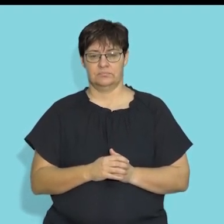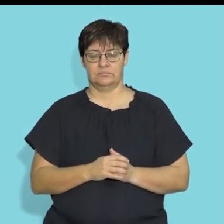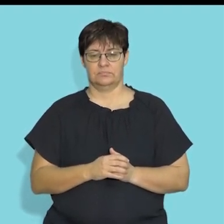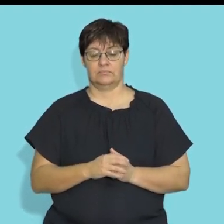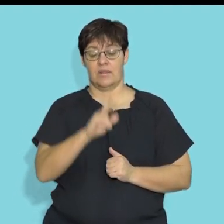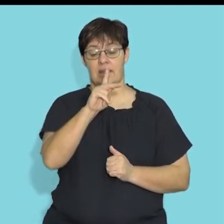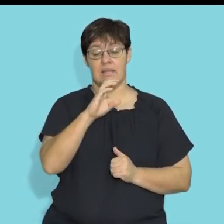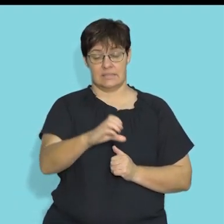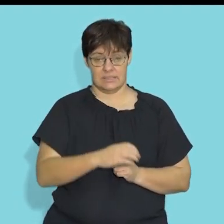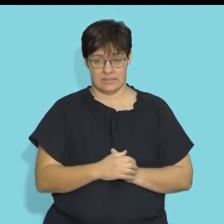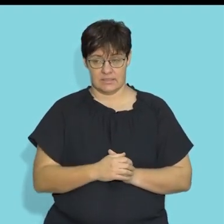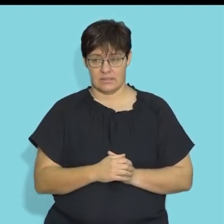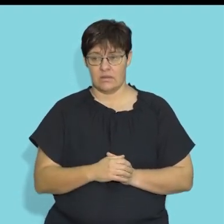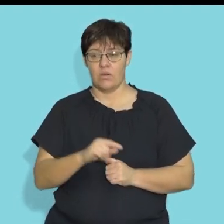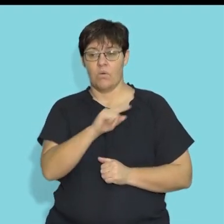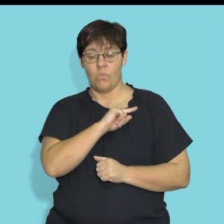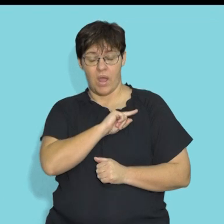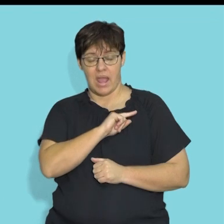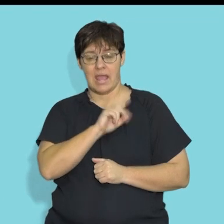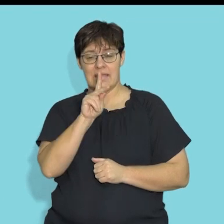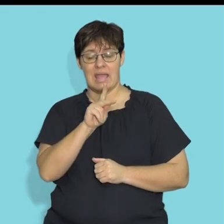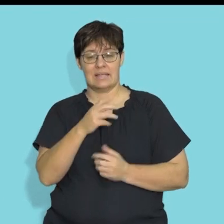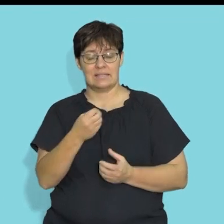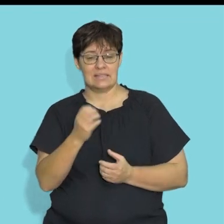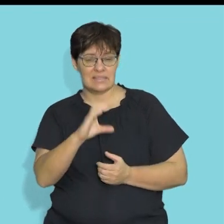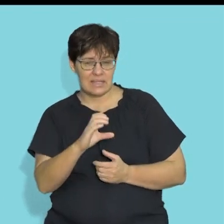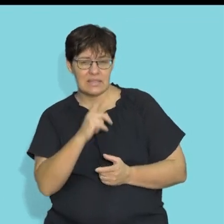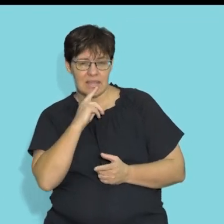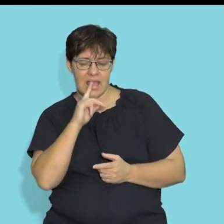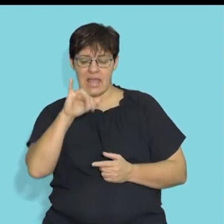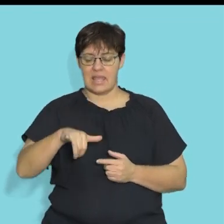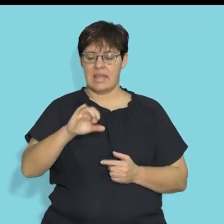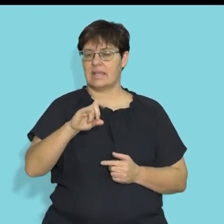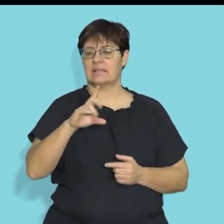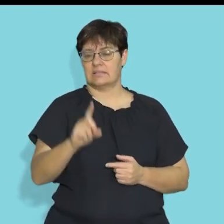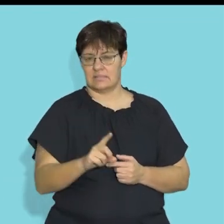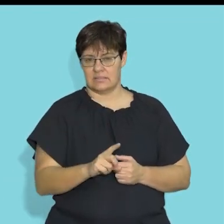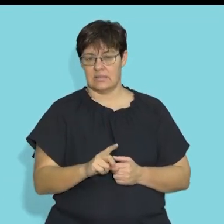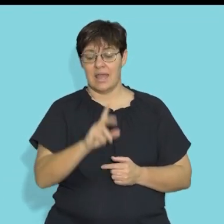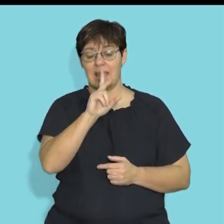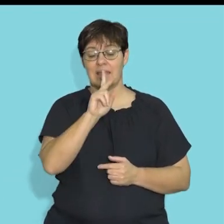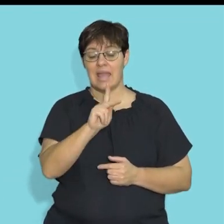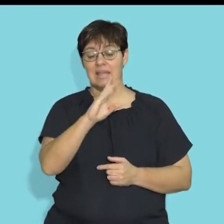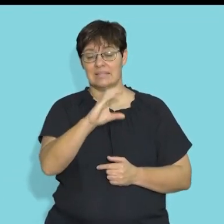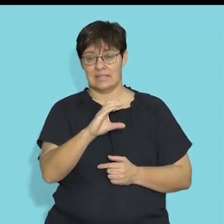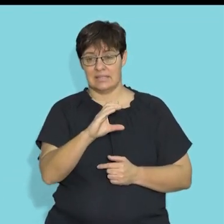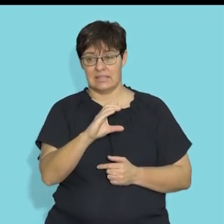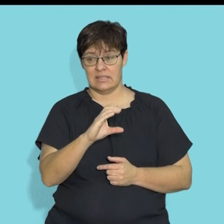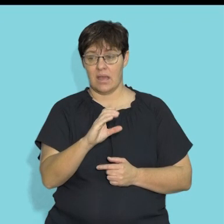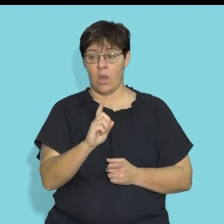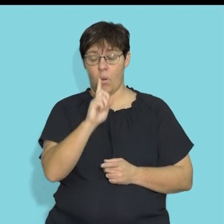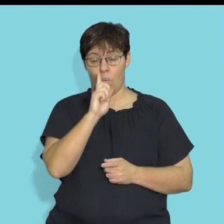For Kc, for us, because Kc gives us an idea of the yield, when Kc is bigger than